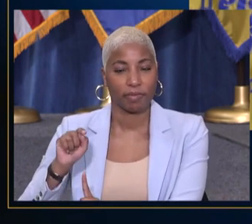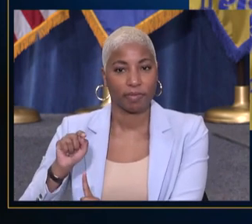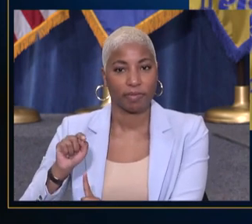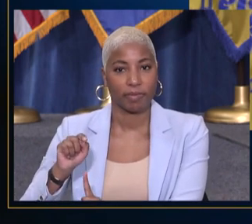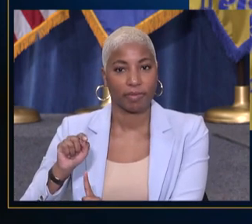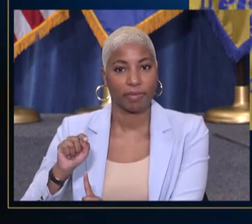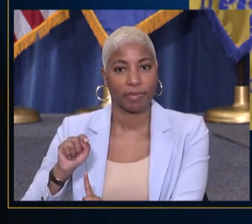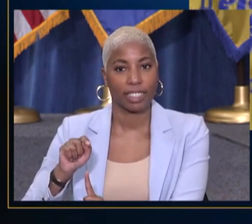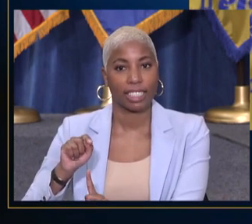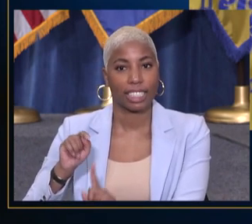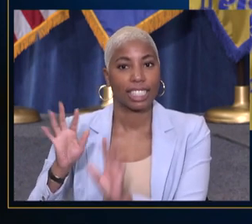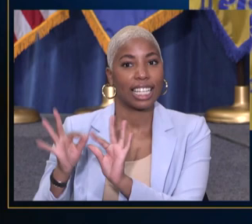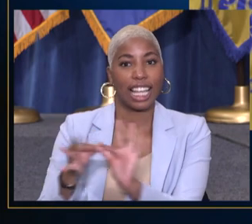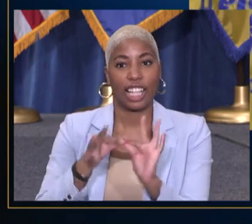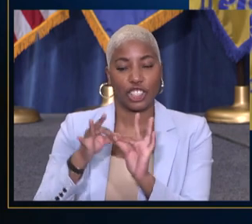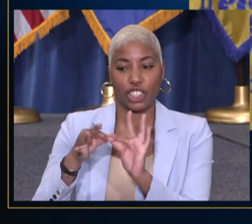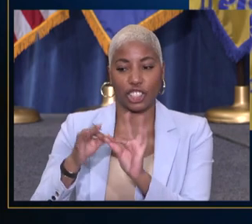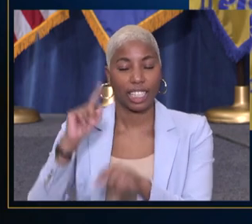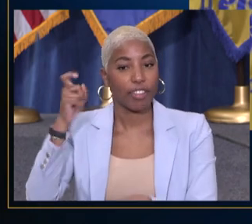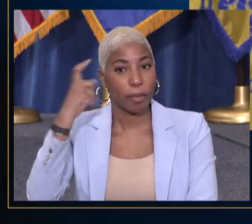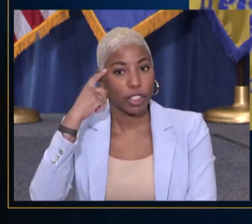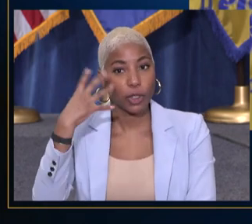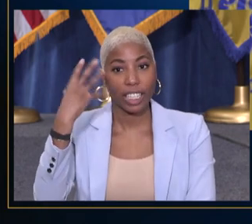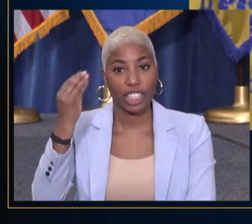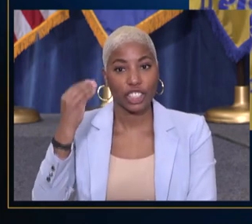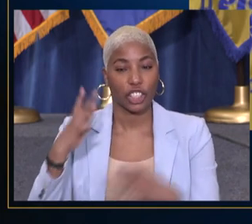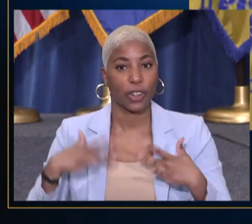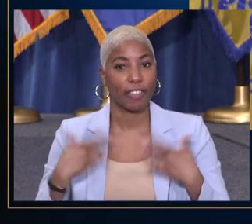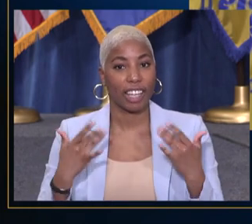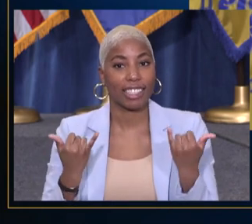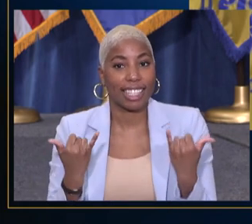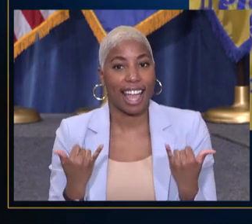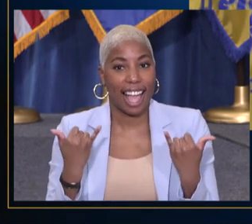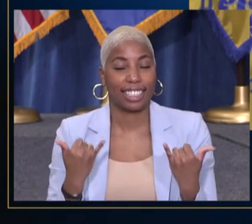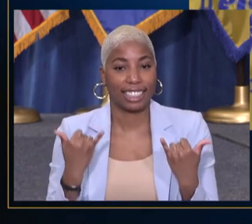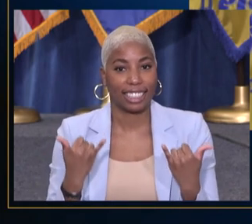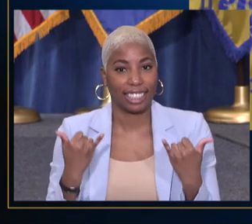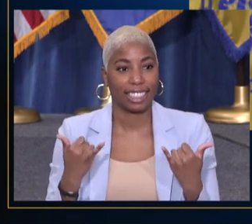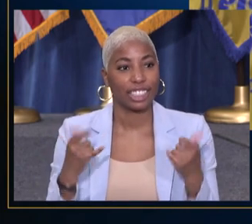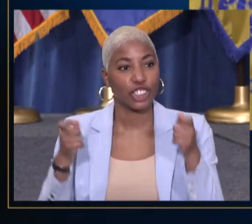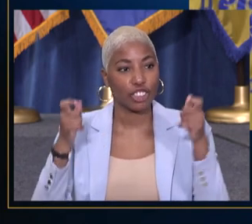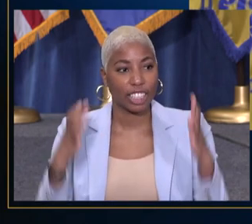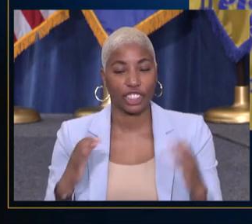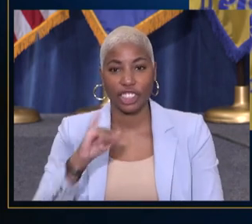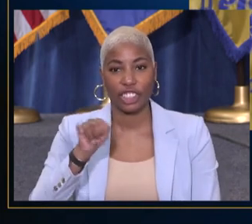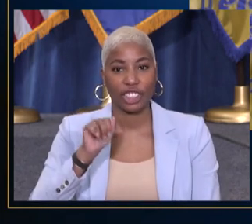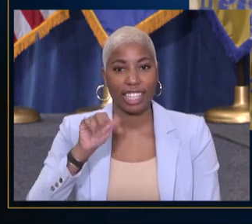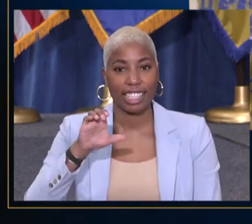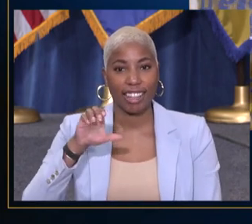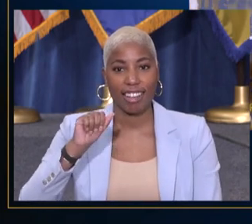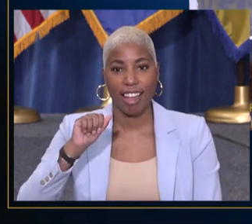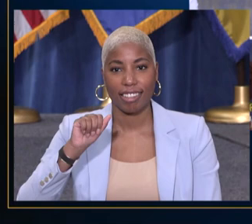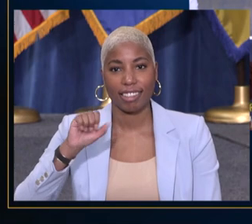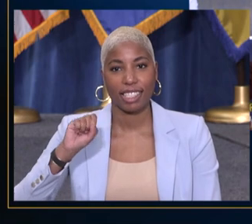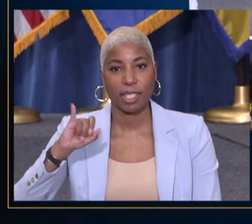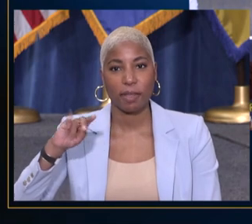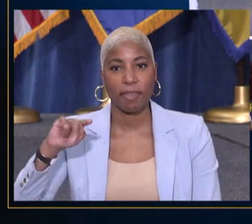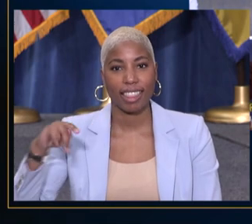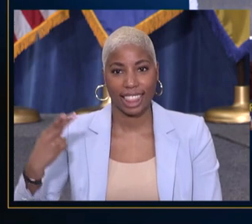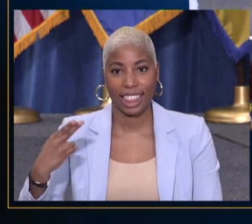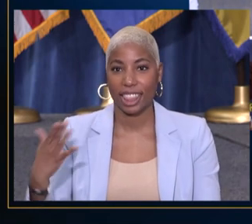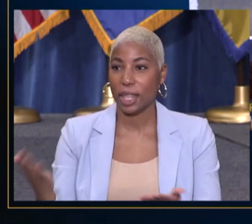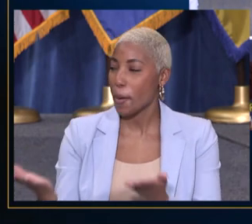the Intergovernmental and External Affairs Acting Director, Jessica Smith. Come on up and welcome the